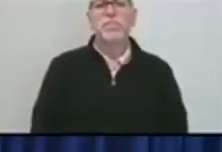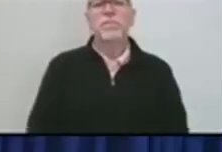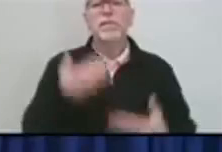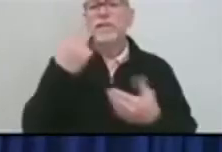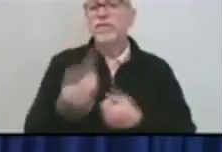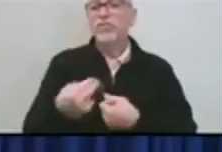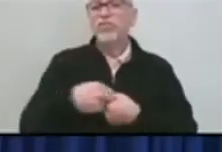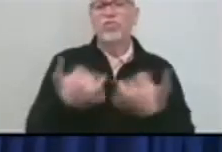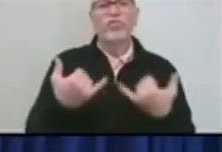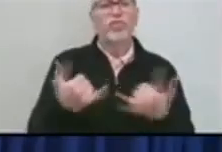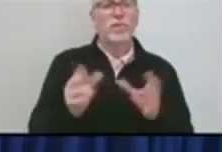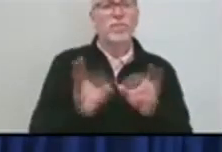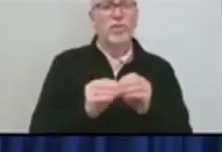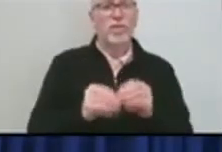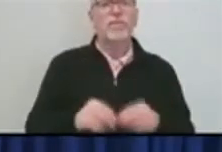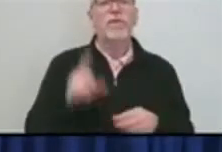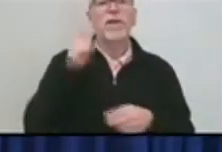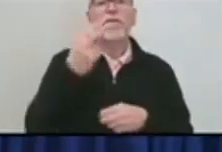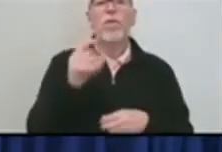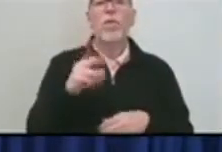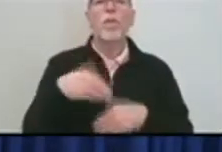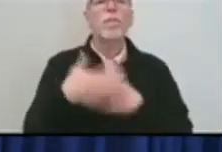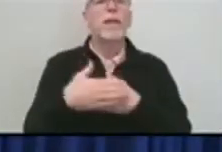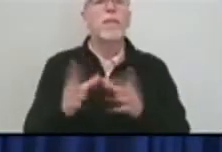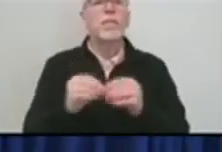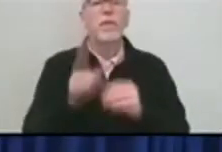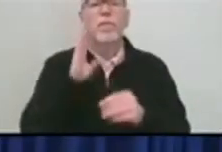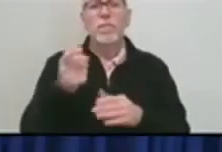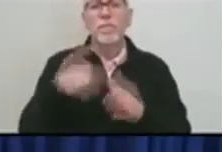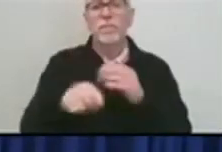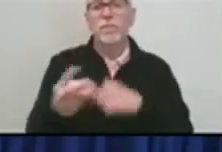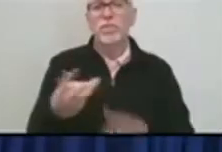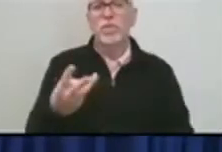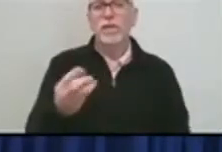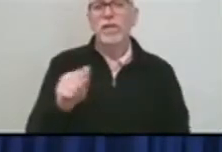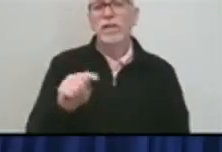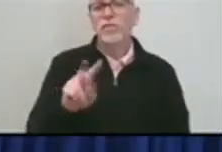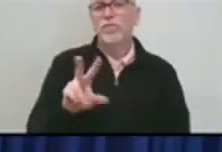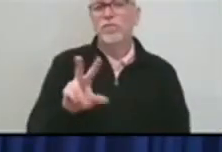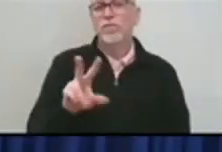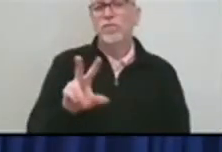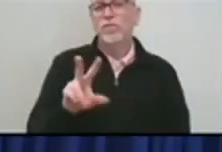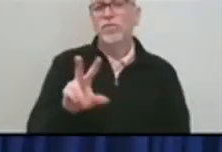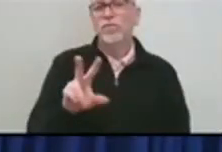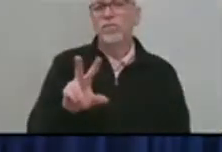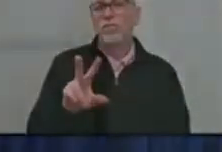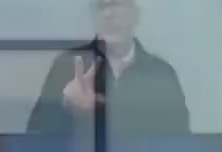today's briefing. Governor Holcomb's next briefing will be next Wednesday at 2:30 p.m.